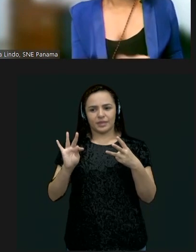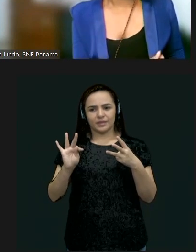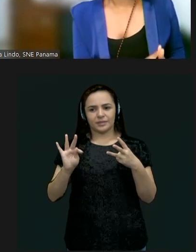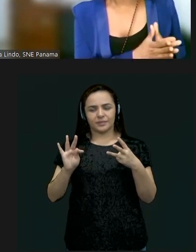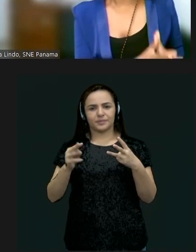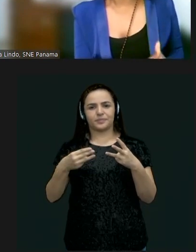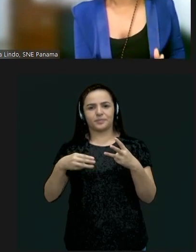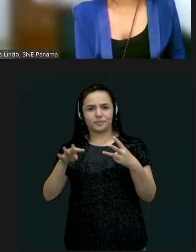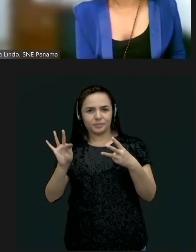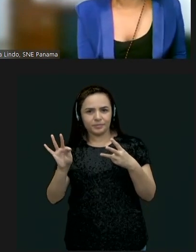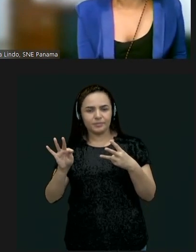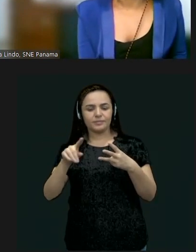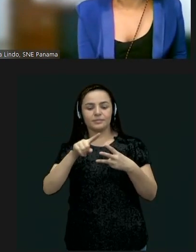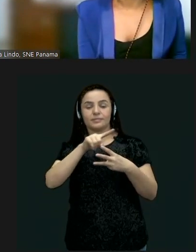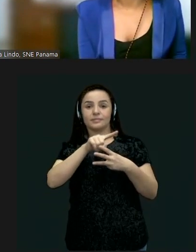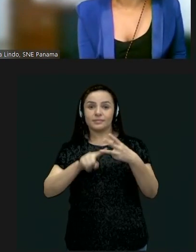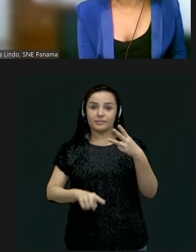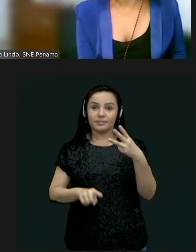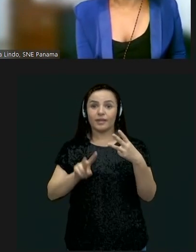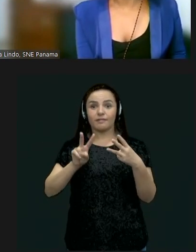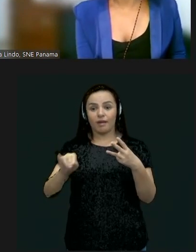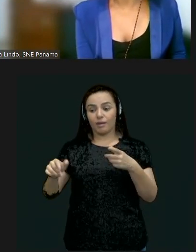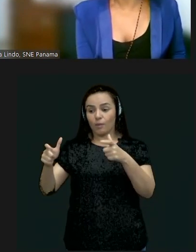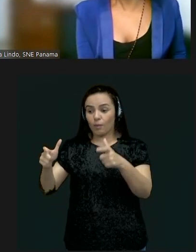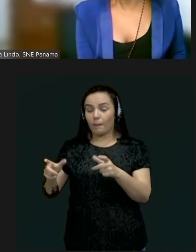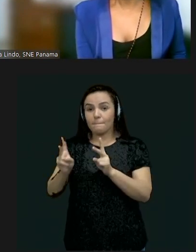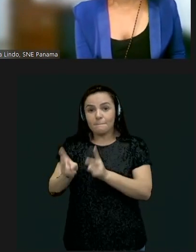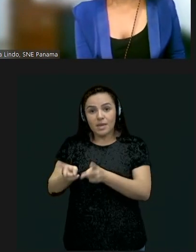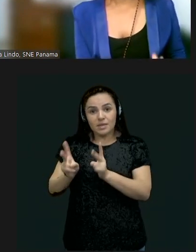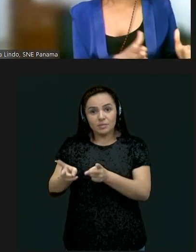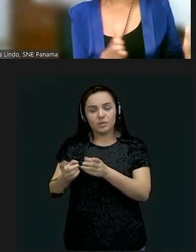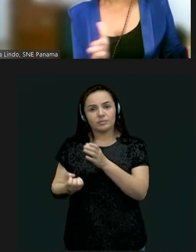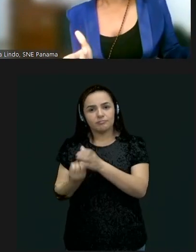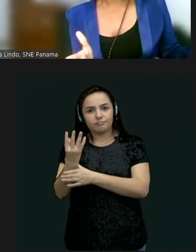greener dots are right now the current